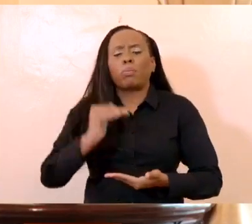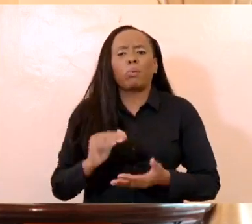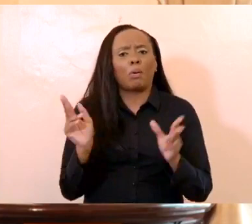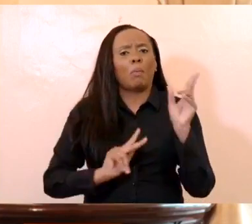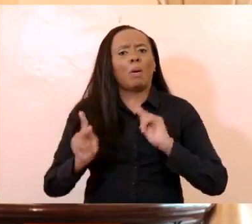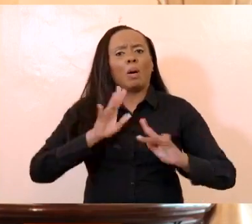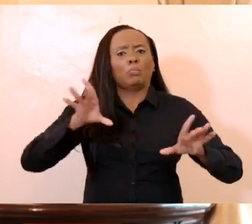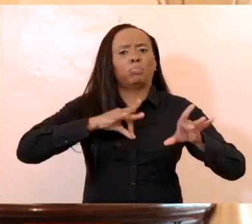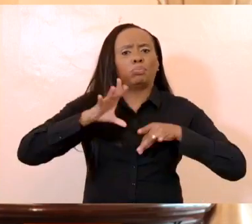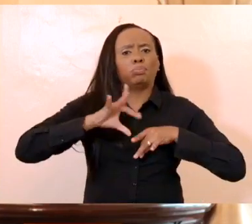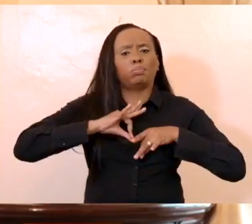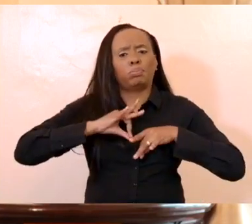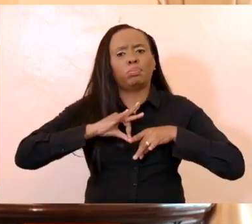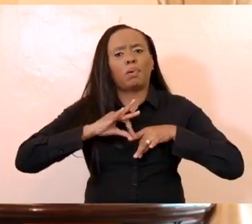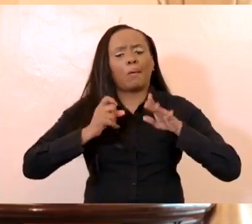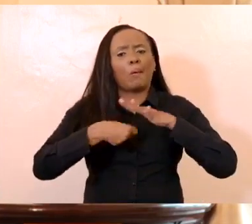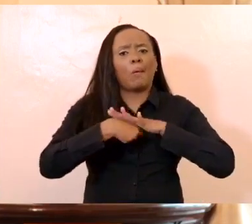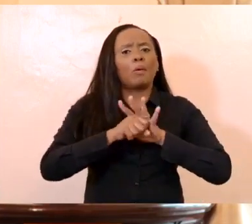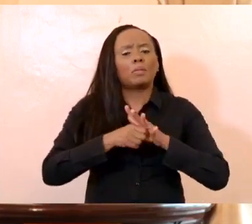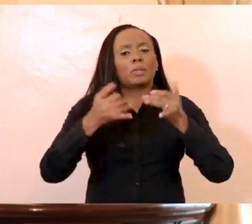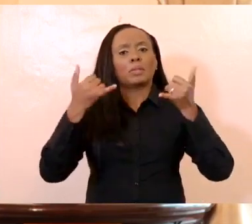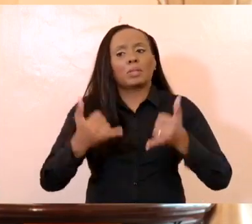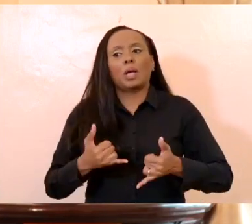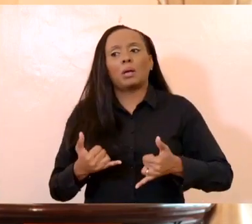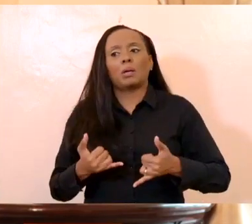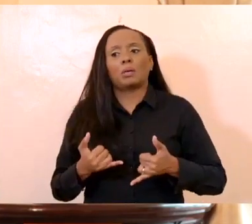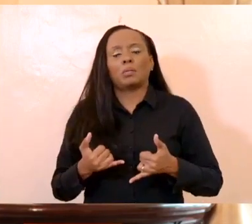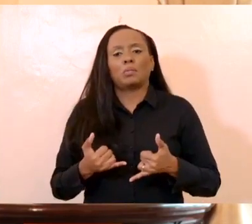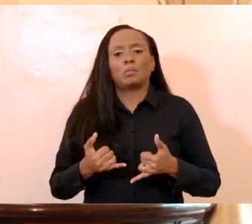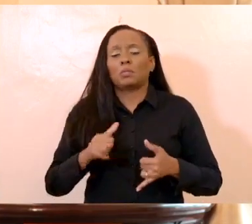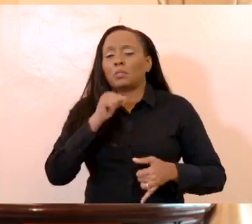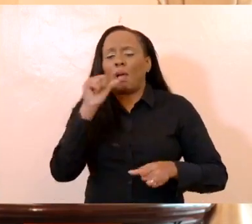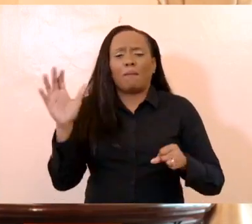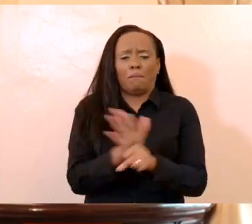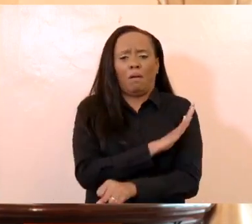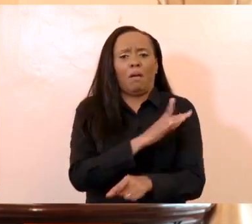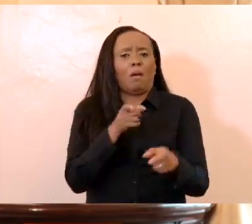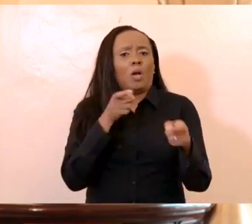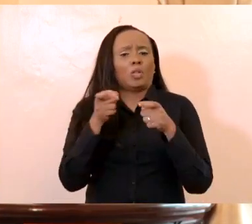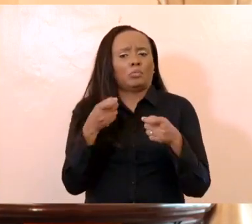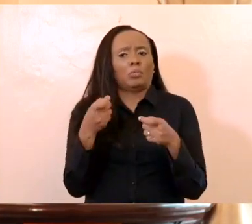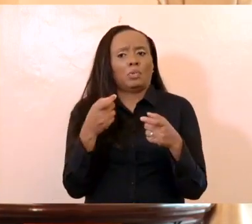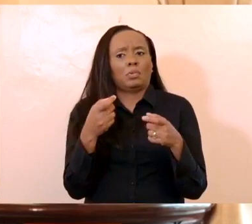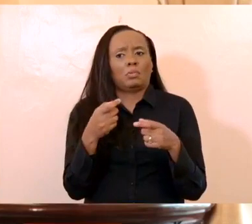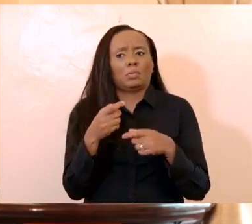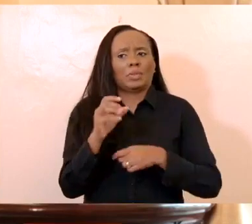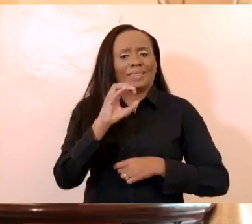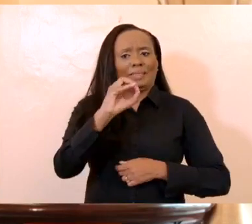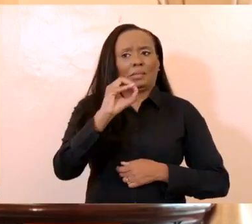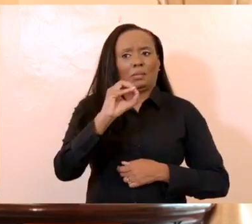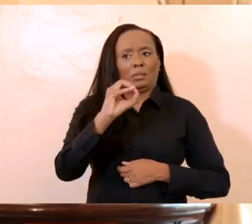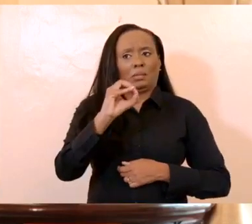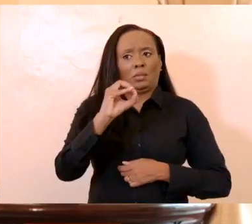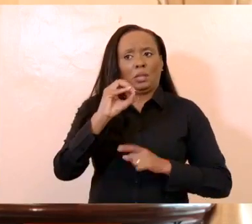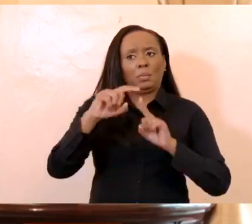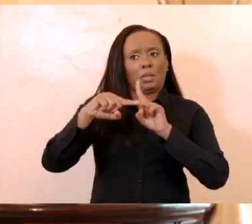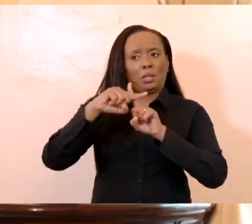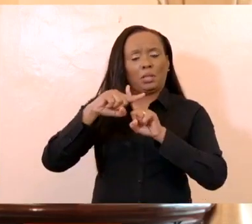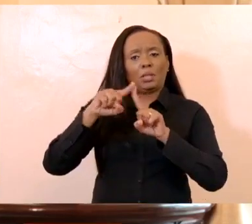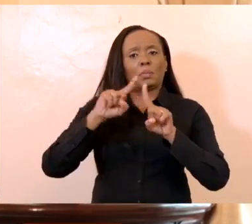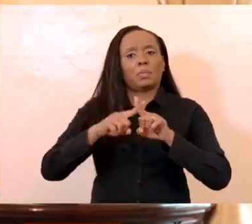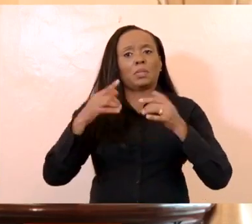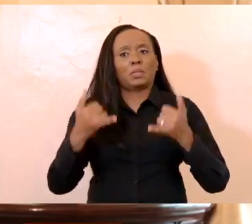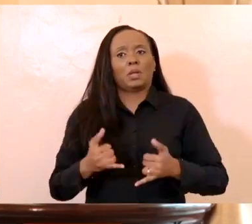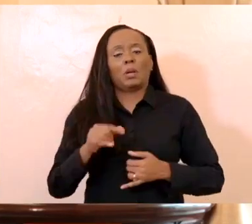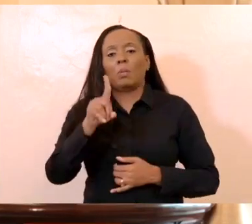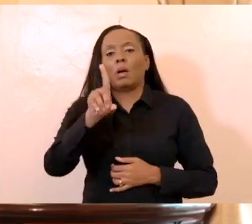numbers at Dodds and help us to bring the situation well not under complete control, as in 0 positives, to